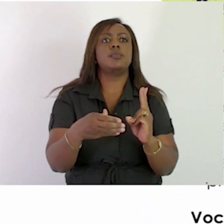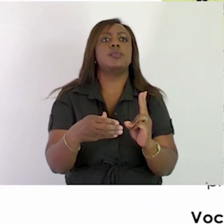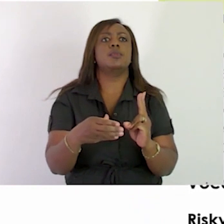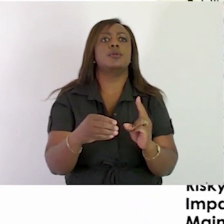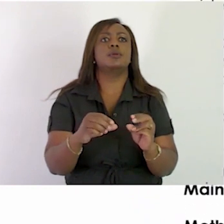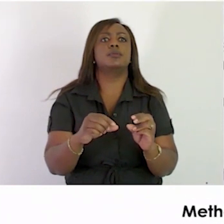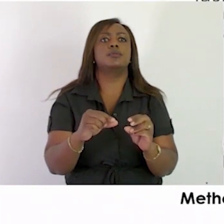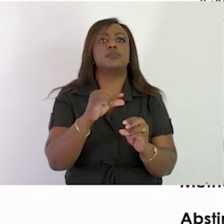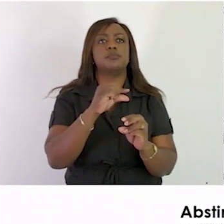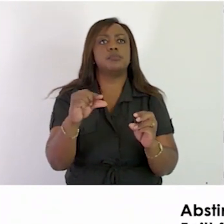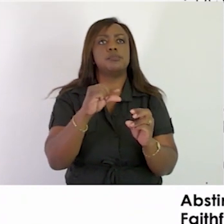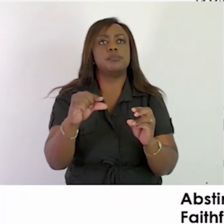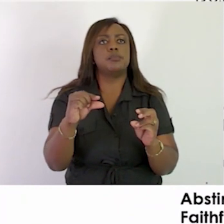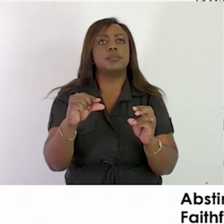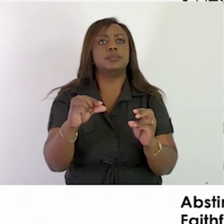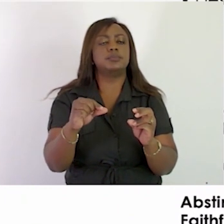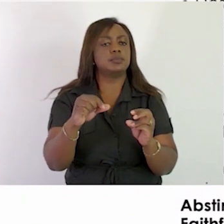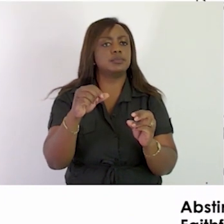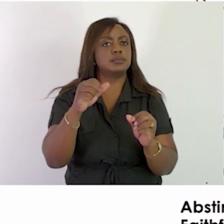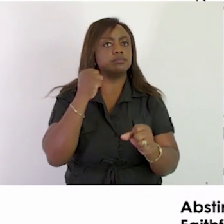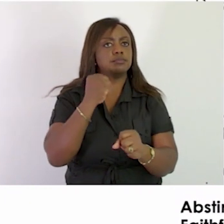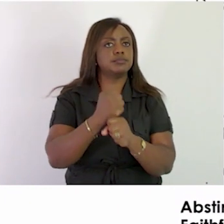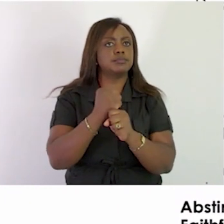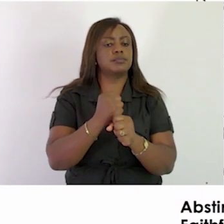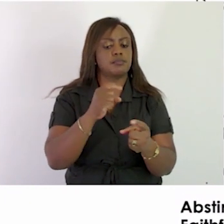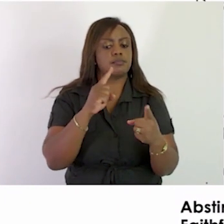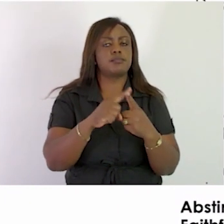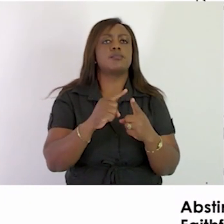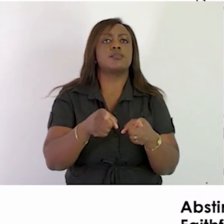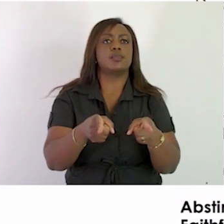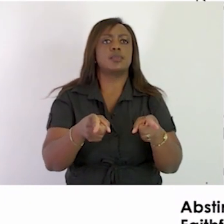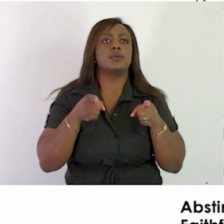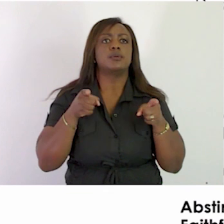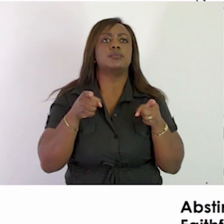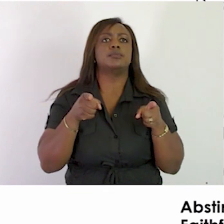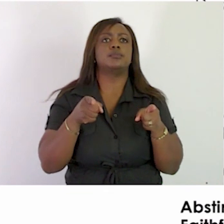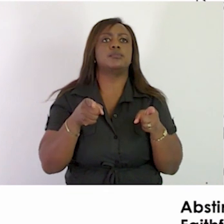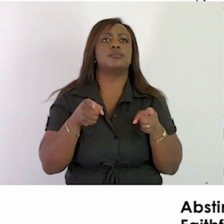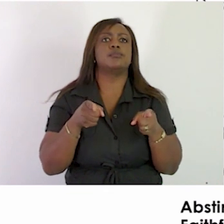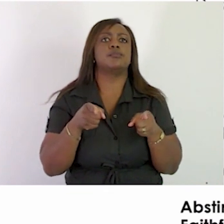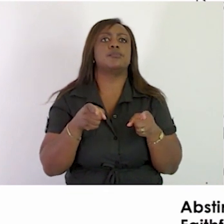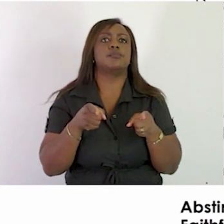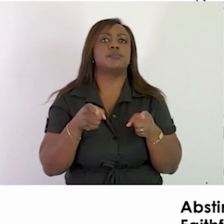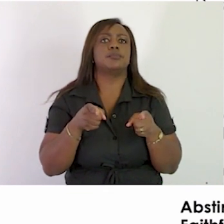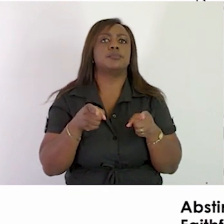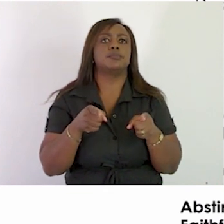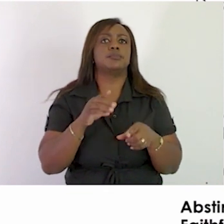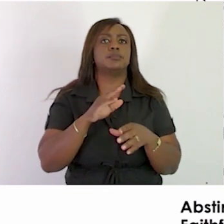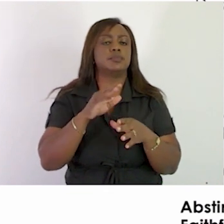that you have to learn. Risky, the word risky means involving the possibility of something bad